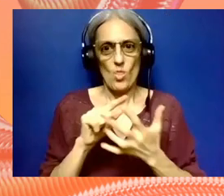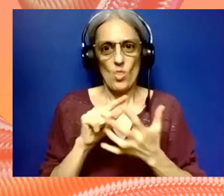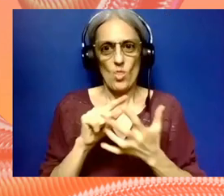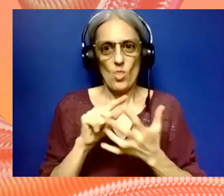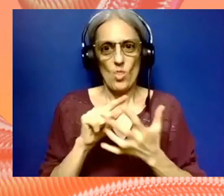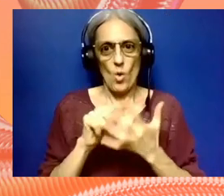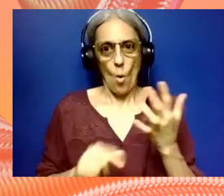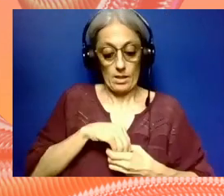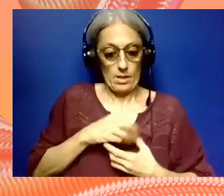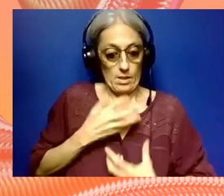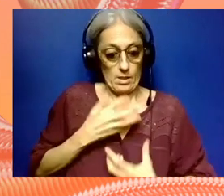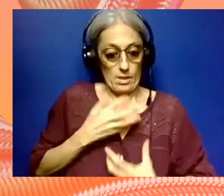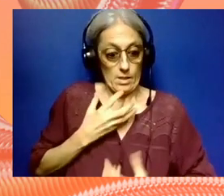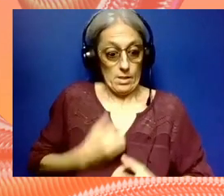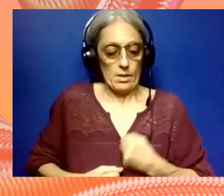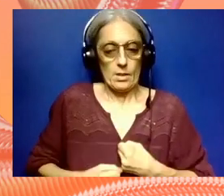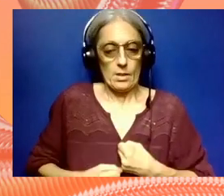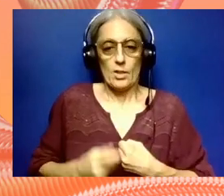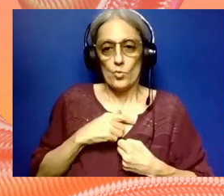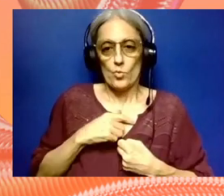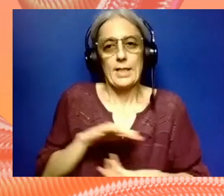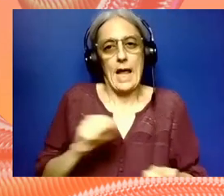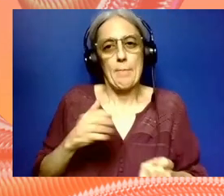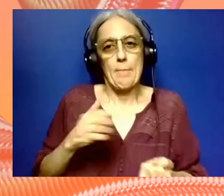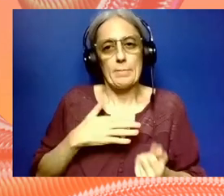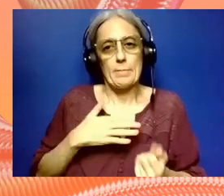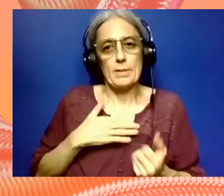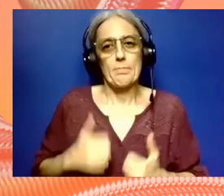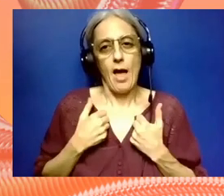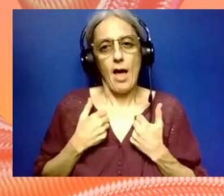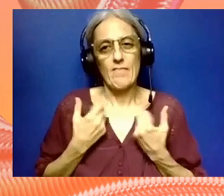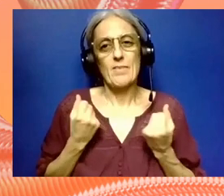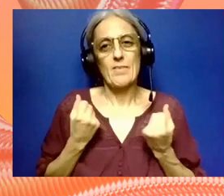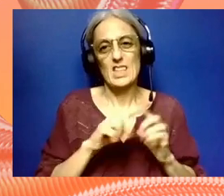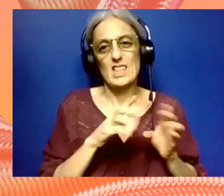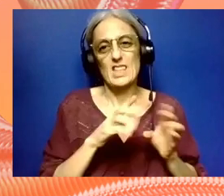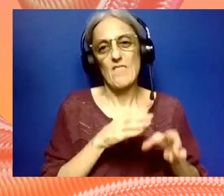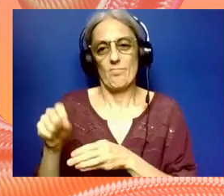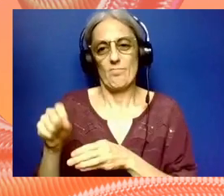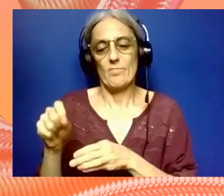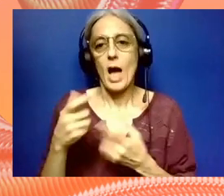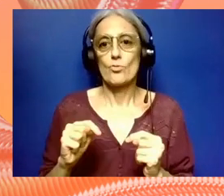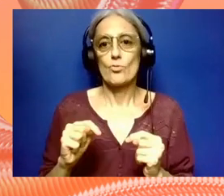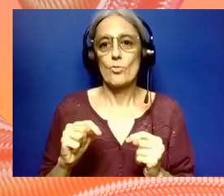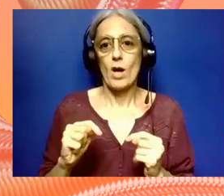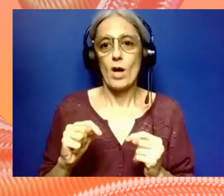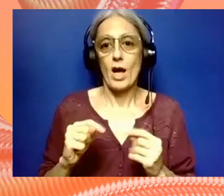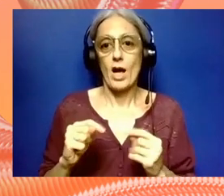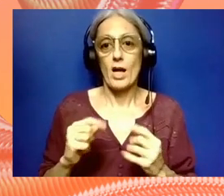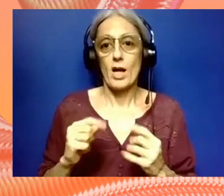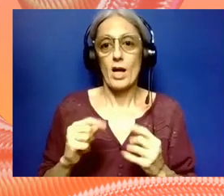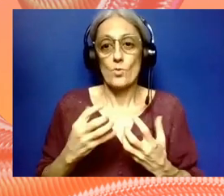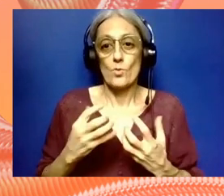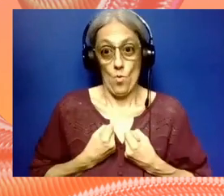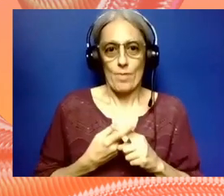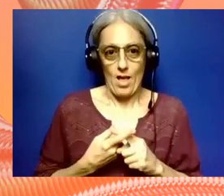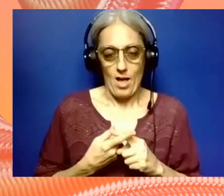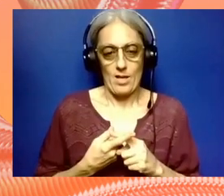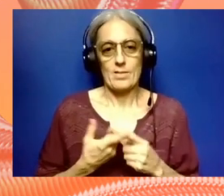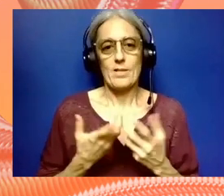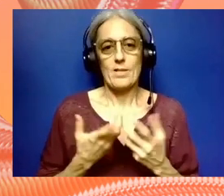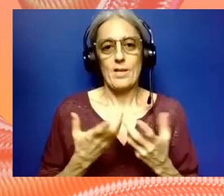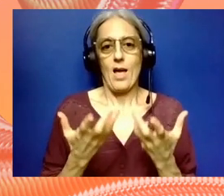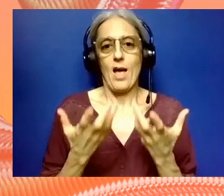always hold that and also create more space where more people might want